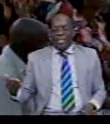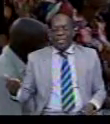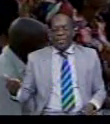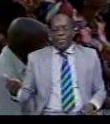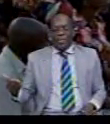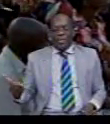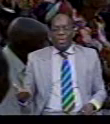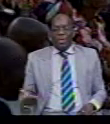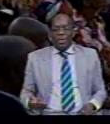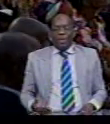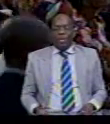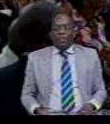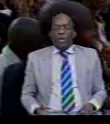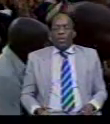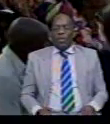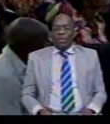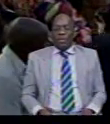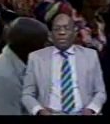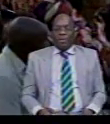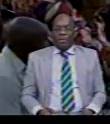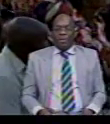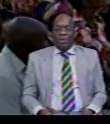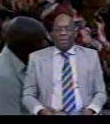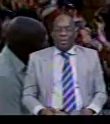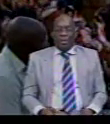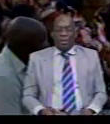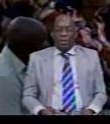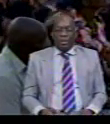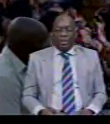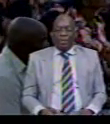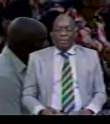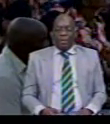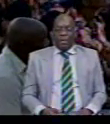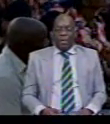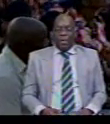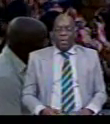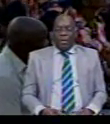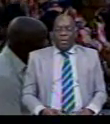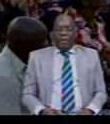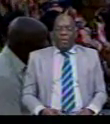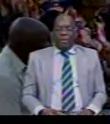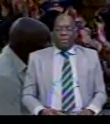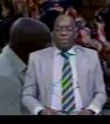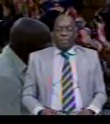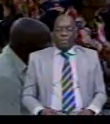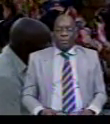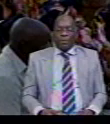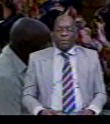Thank you.